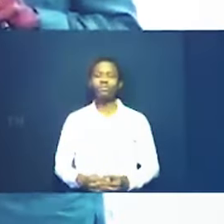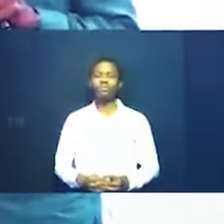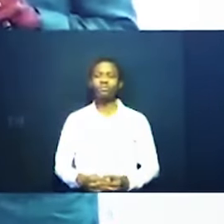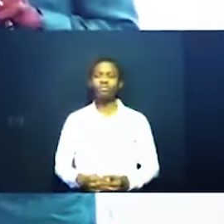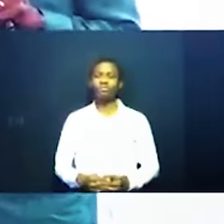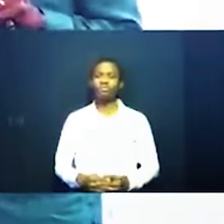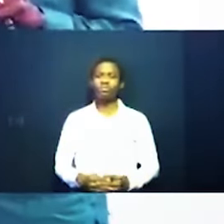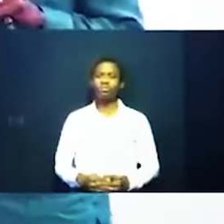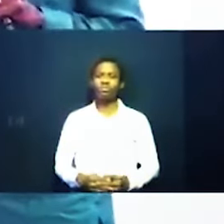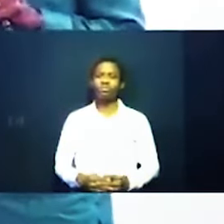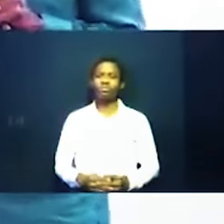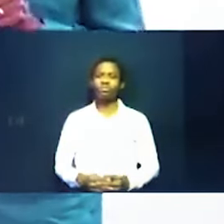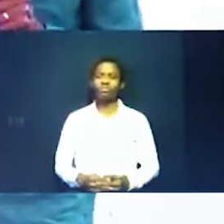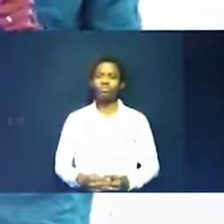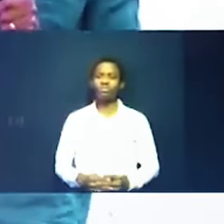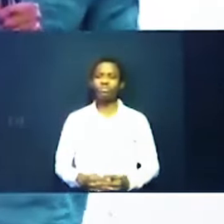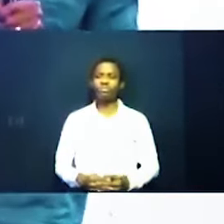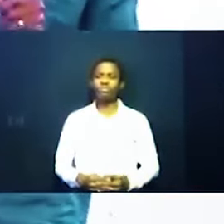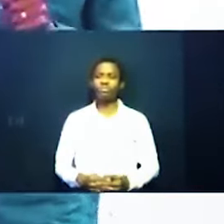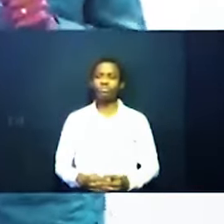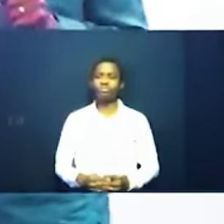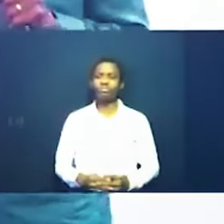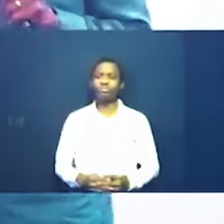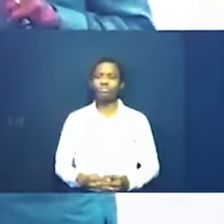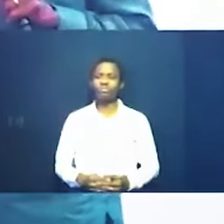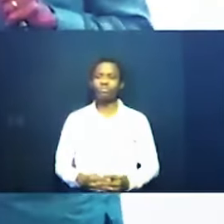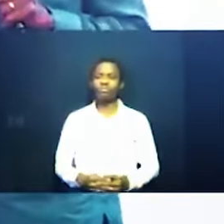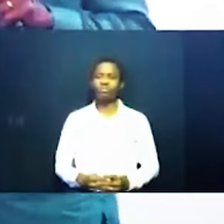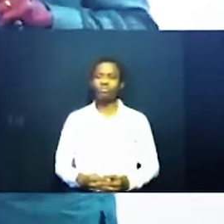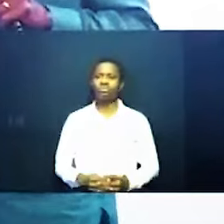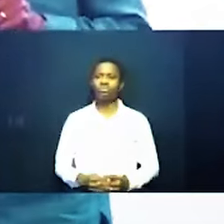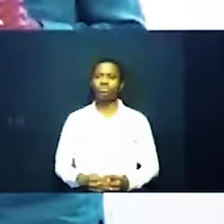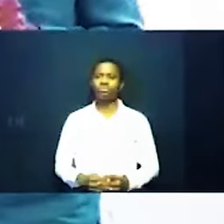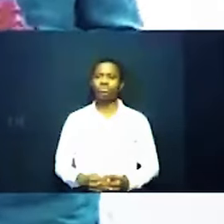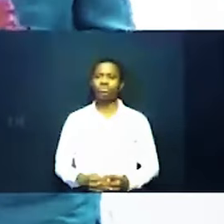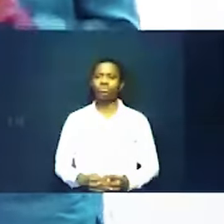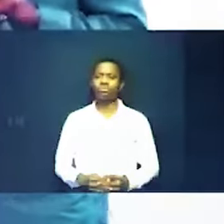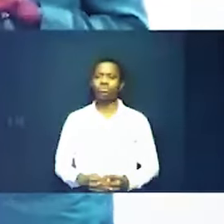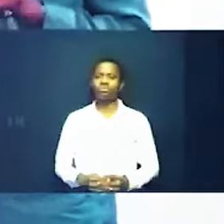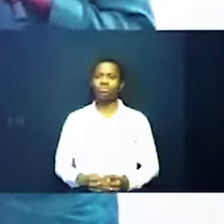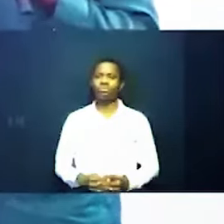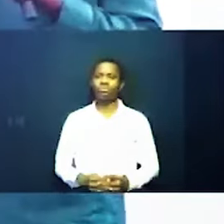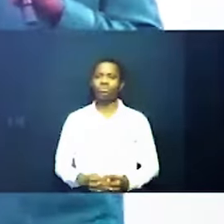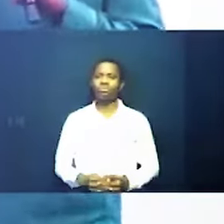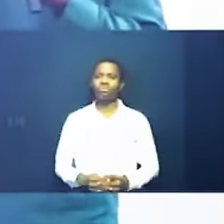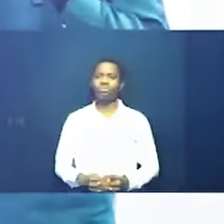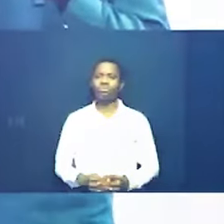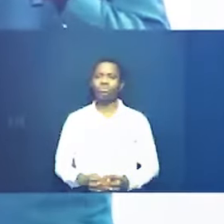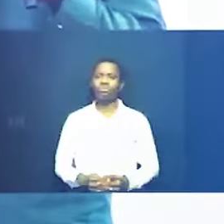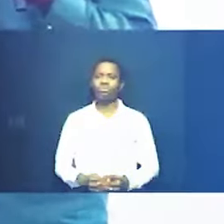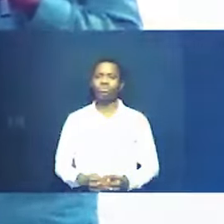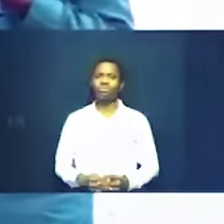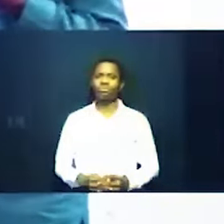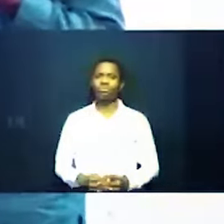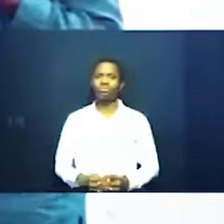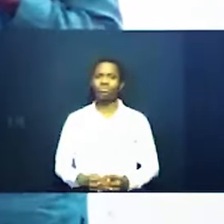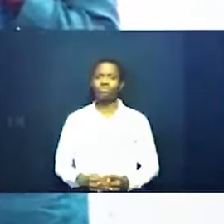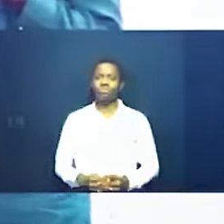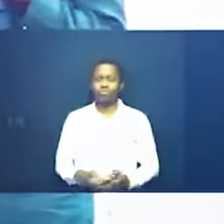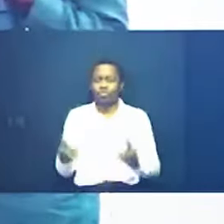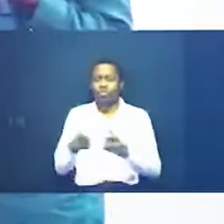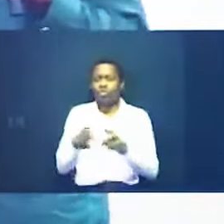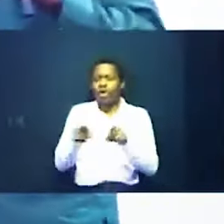wo yi yen ma owuo na yesu nkwa no nso adadi yen hunammu a ebewo yi emu. So